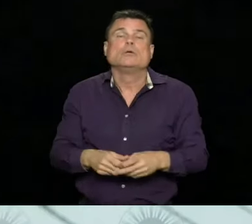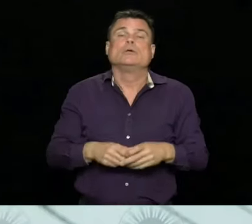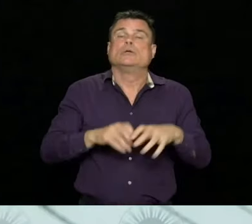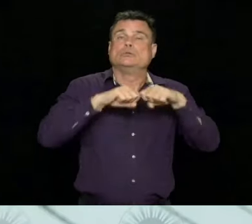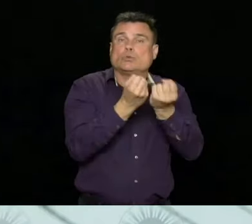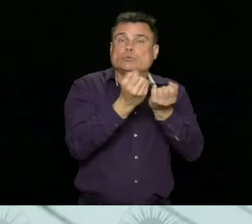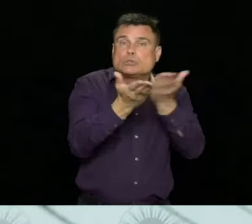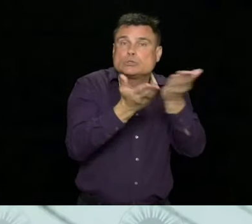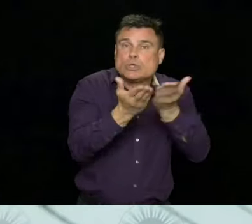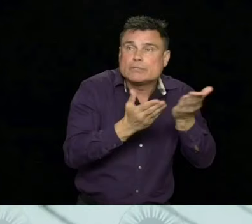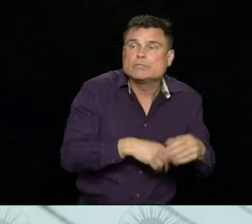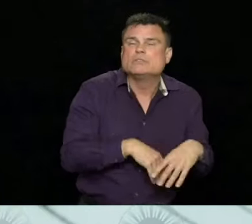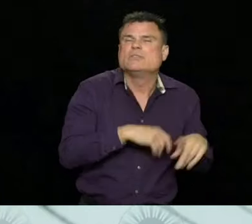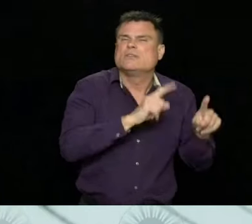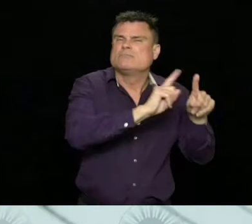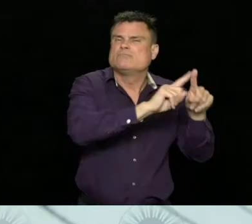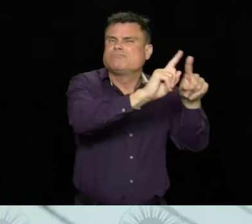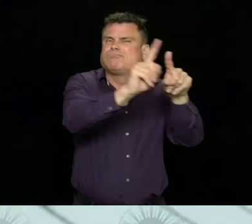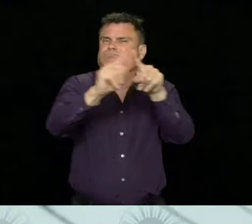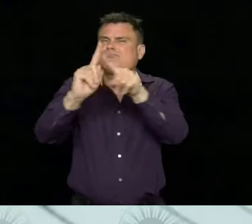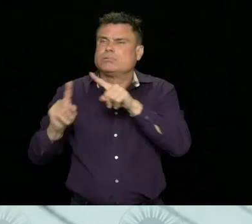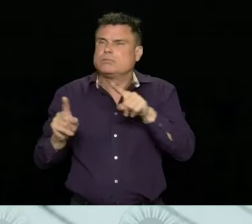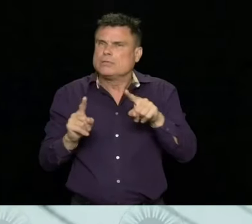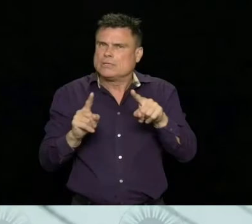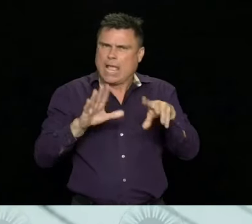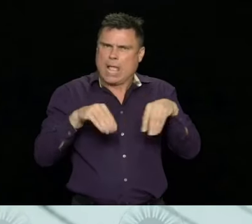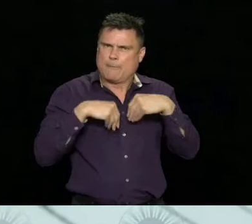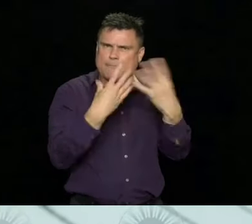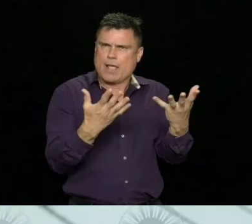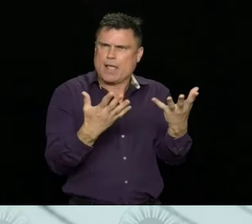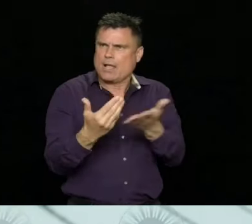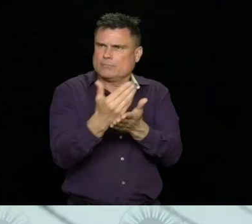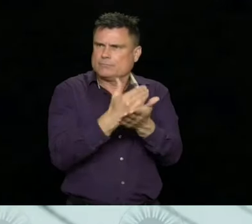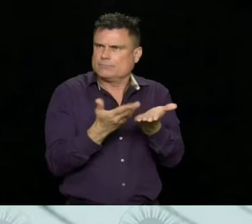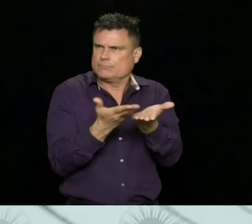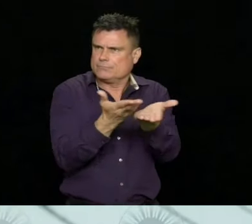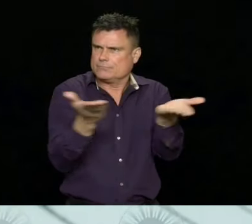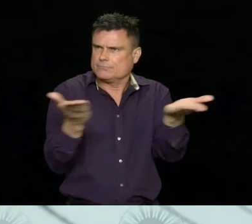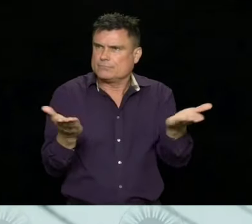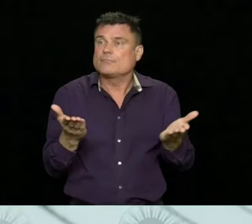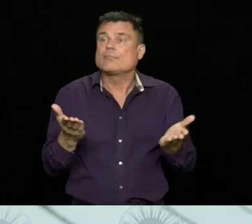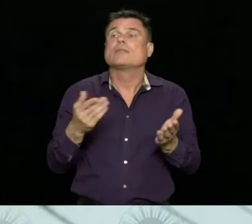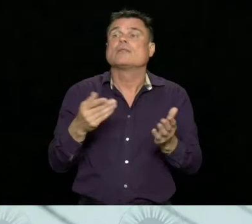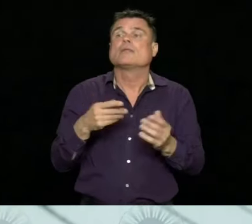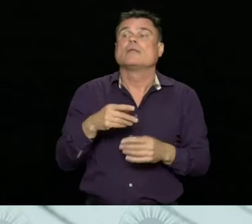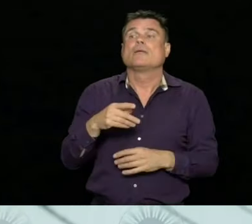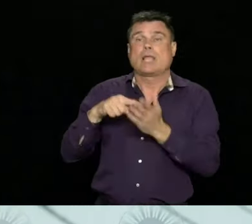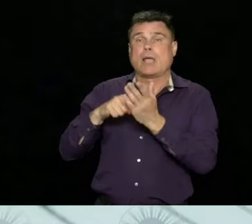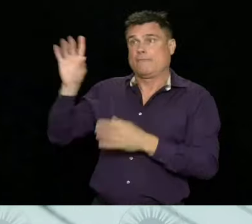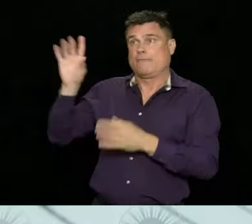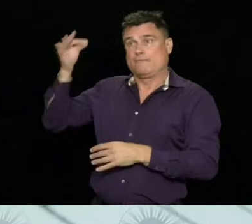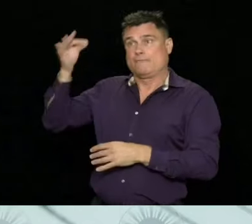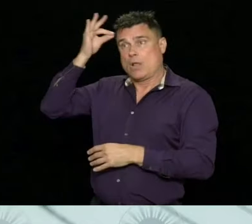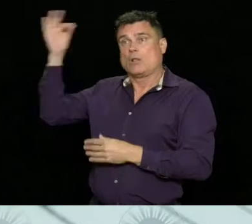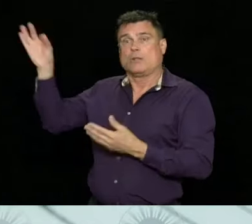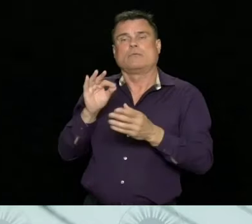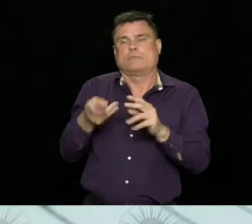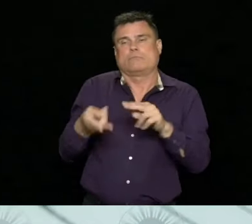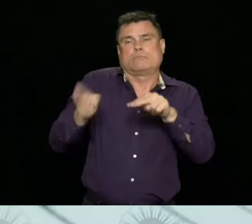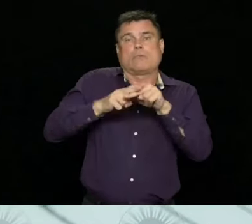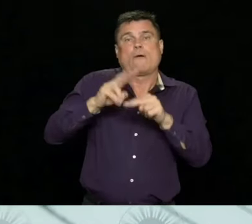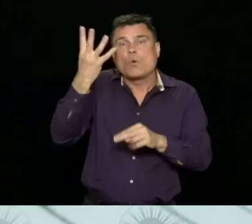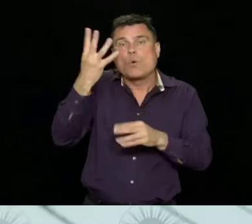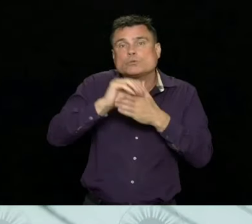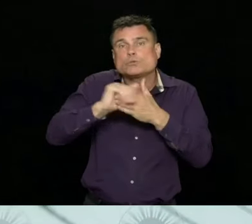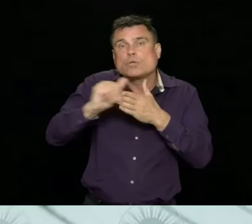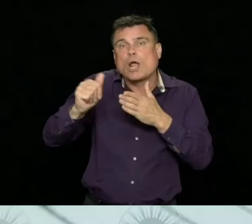for example, where they will be paid $4 an hour based on the straight time hours worked. And then there are